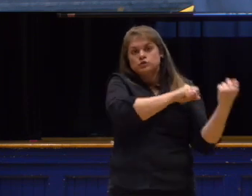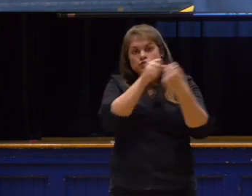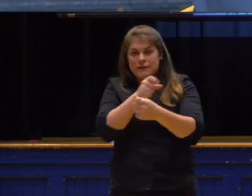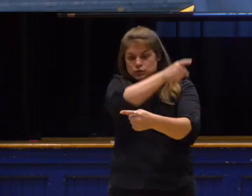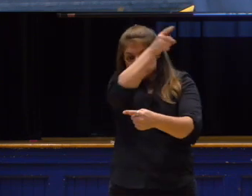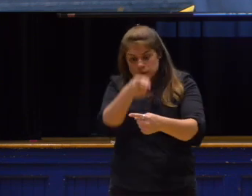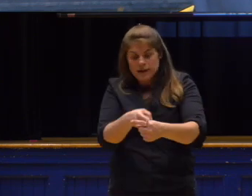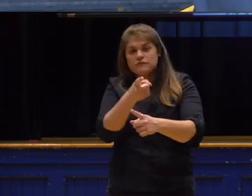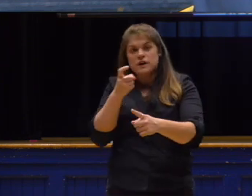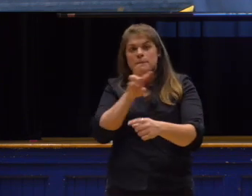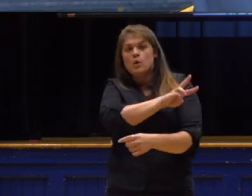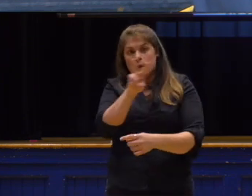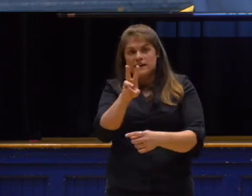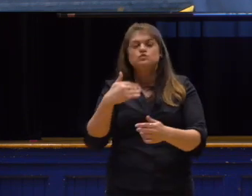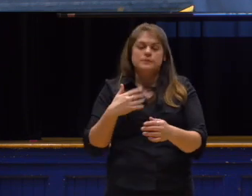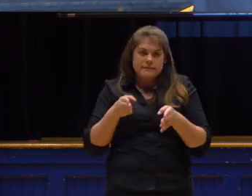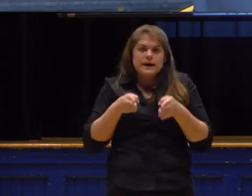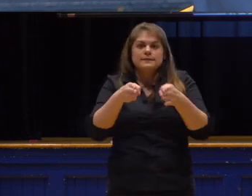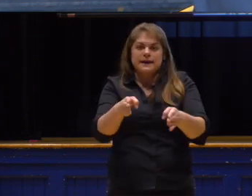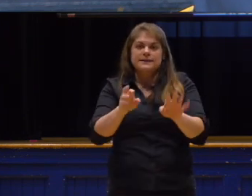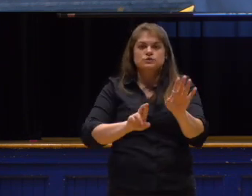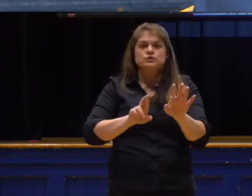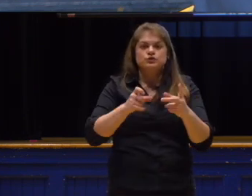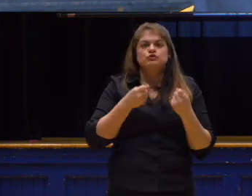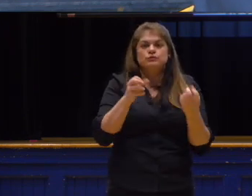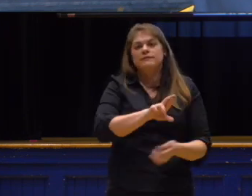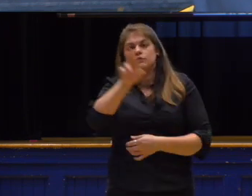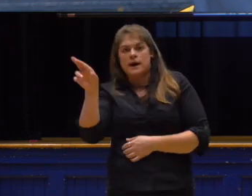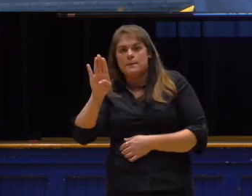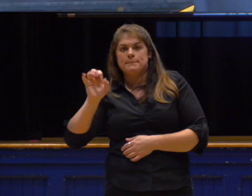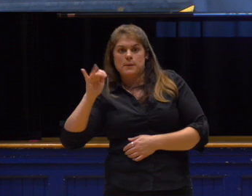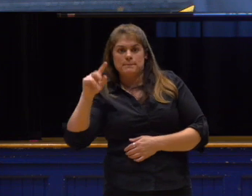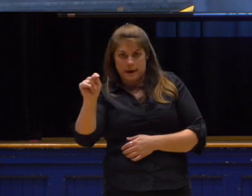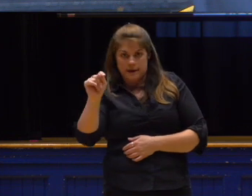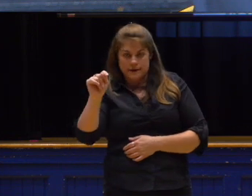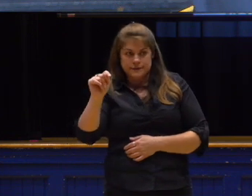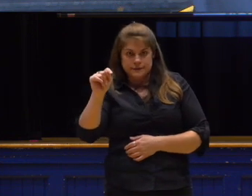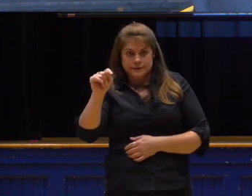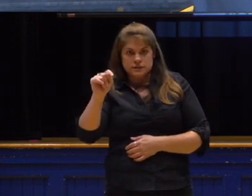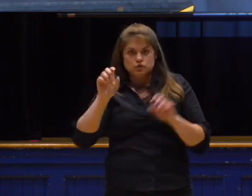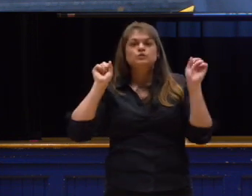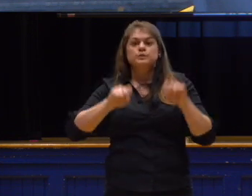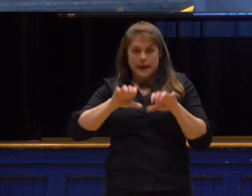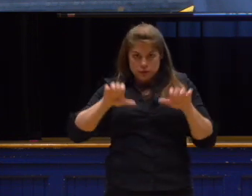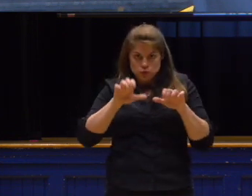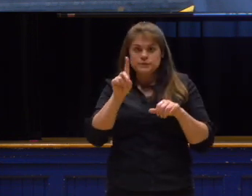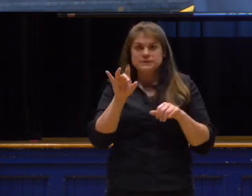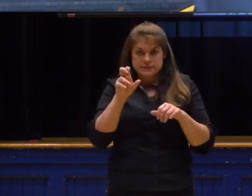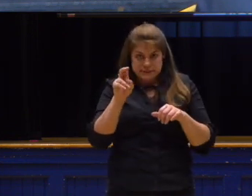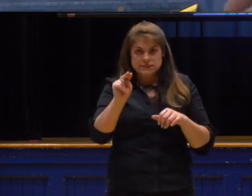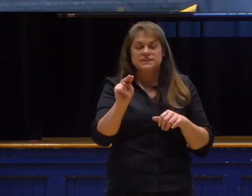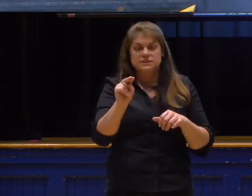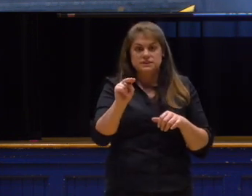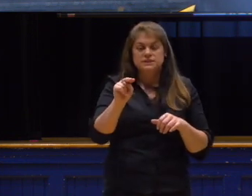west, you still will have that lane to take a right onto Belmont Ave, which you can, and to Dickinson.